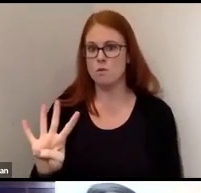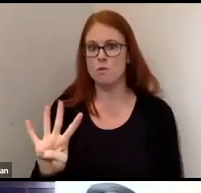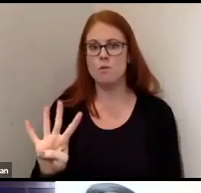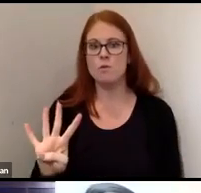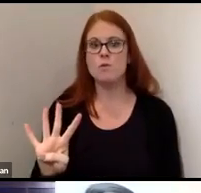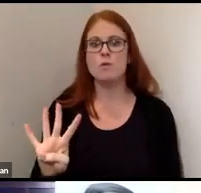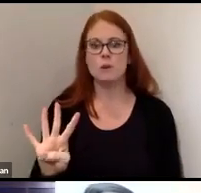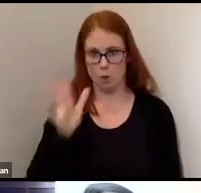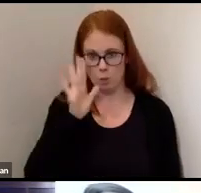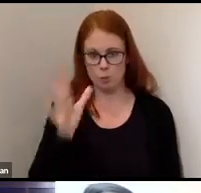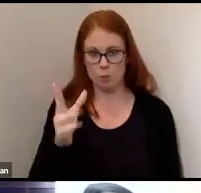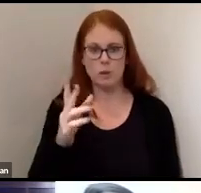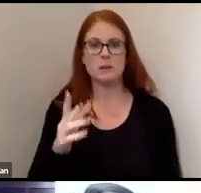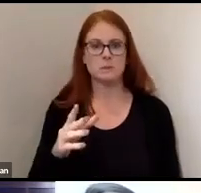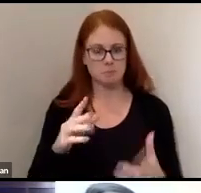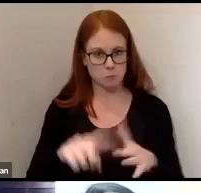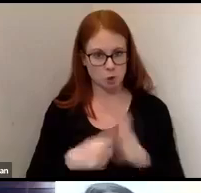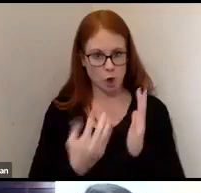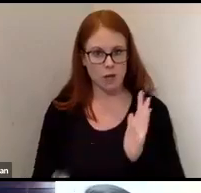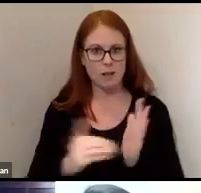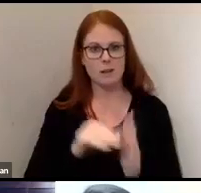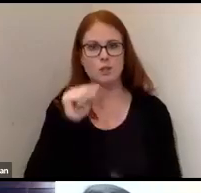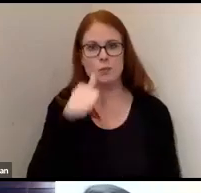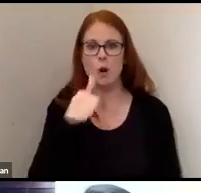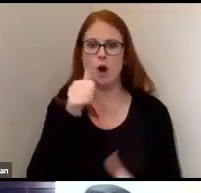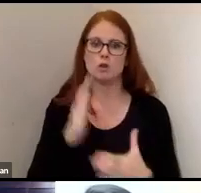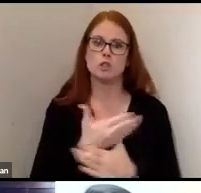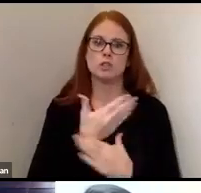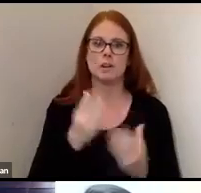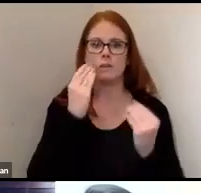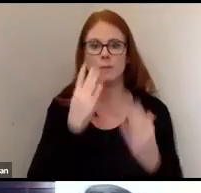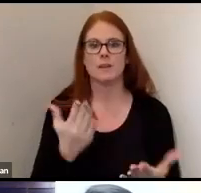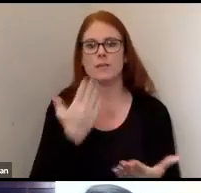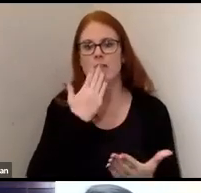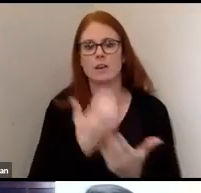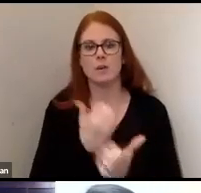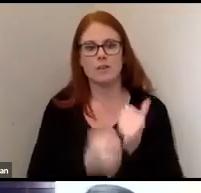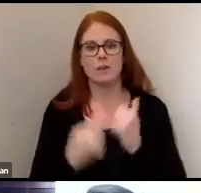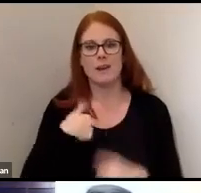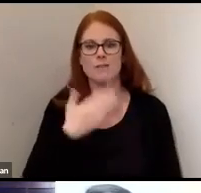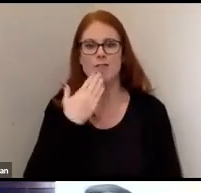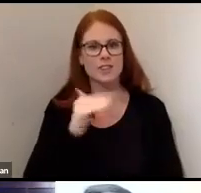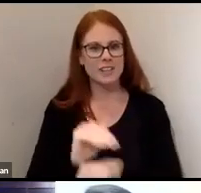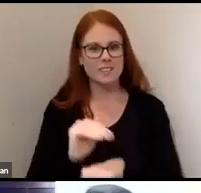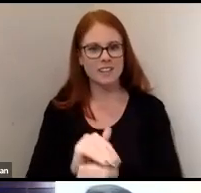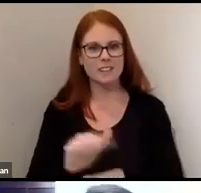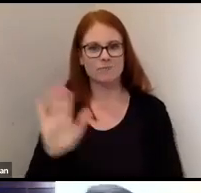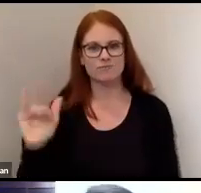So we will just pick this up again and share the latest information. Thanks so much, everybody. Have a great evening.